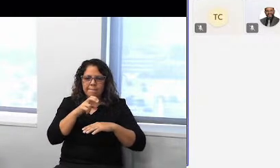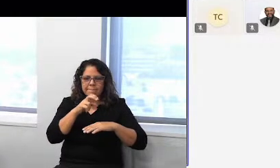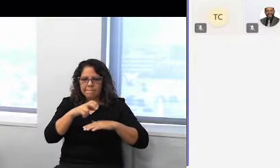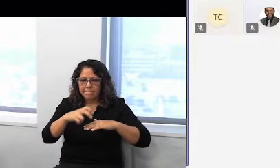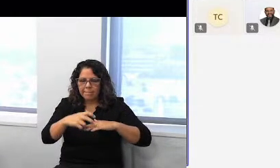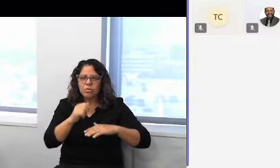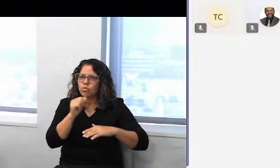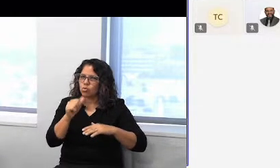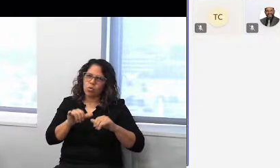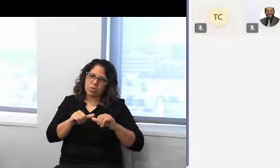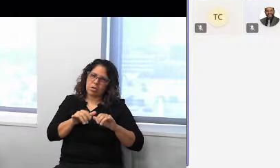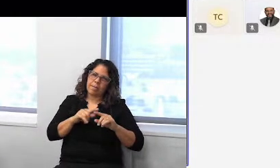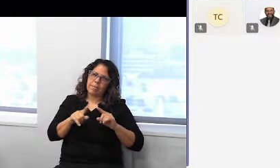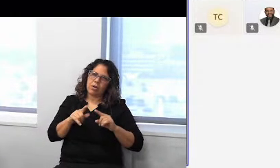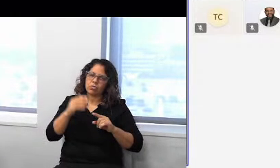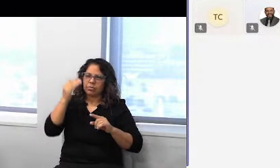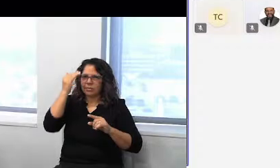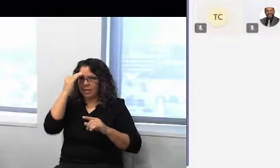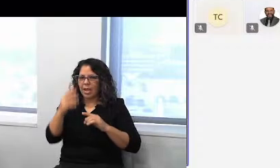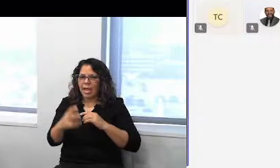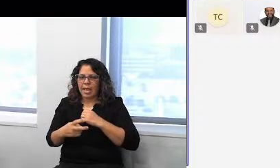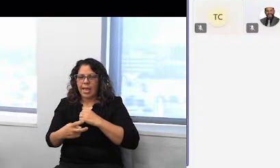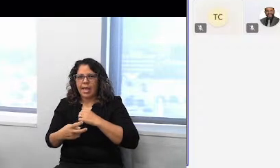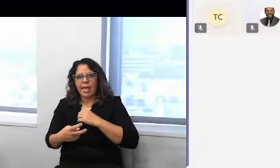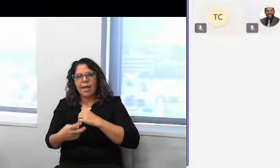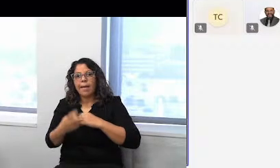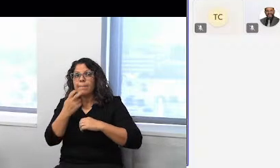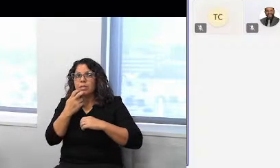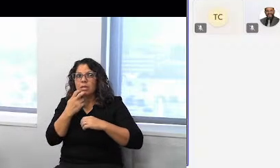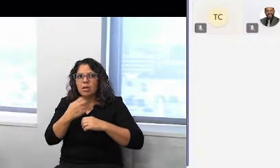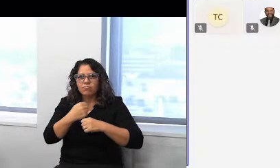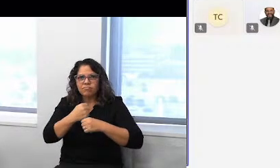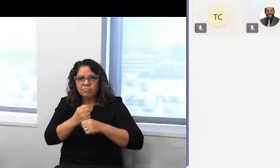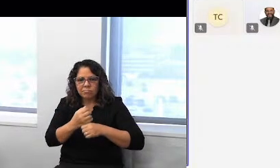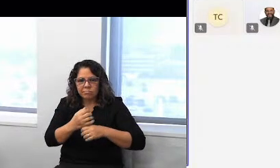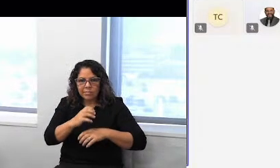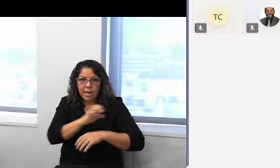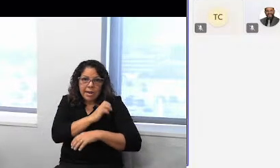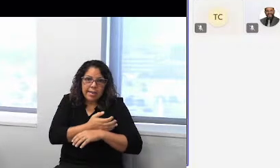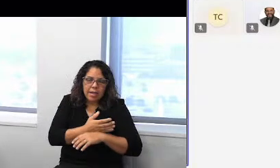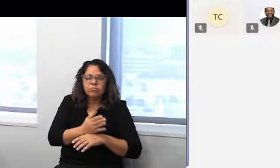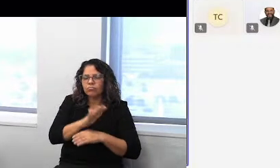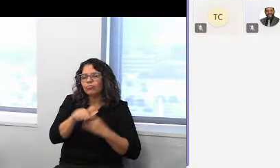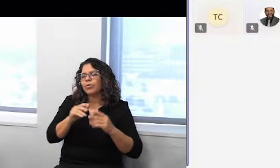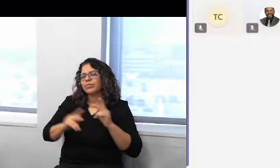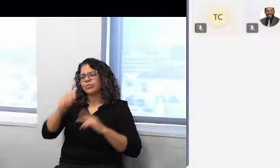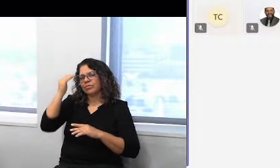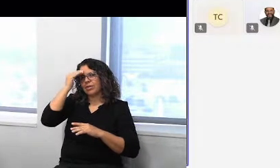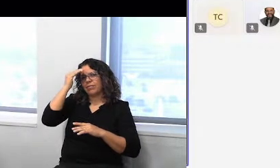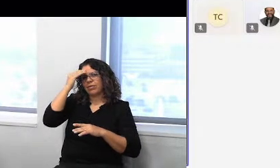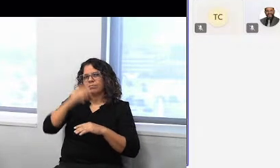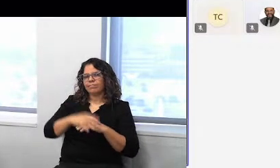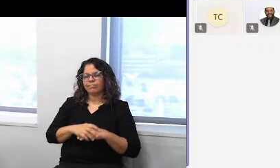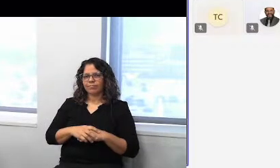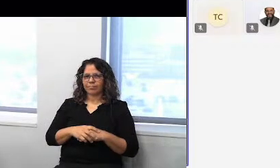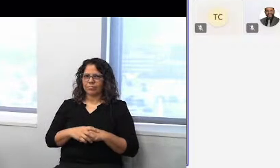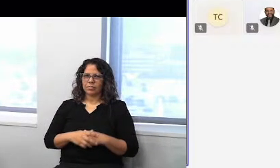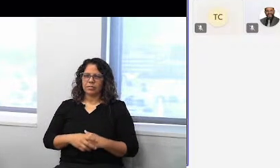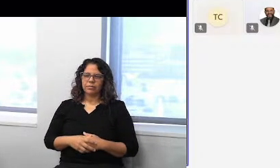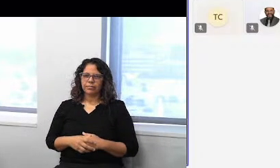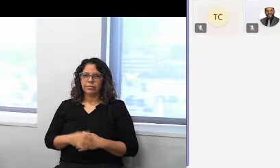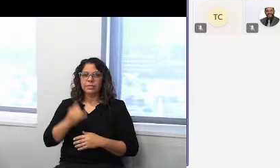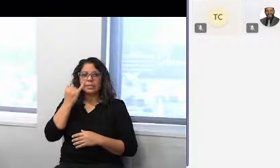energy. I think that everybody knows that here. But if we have them throughout the